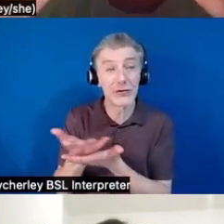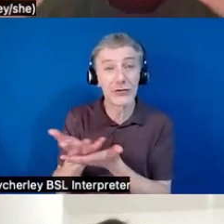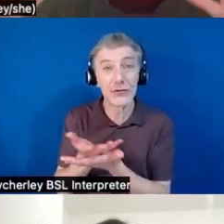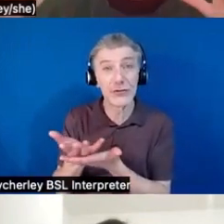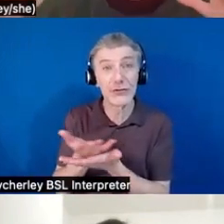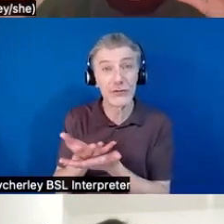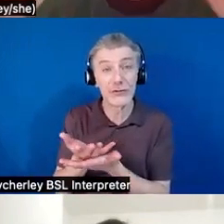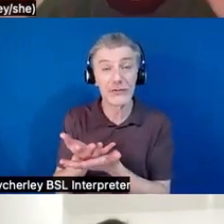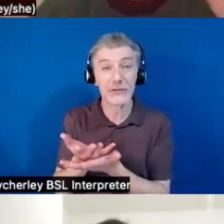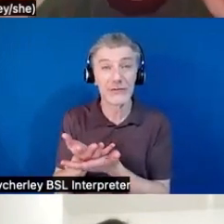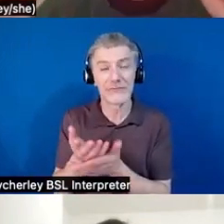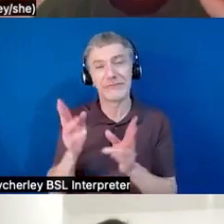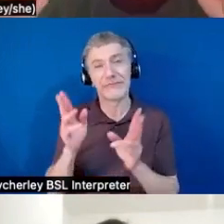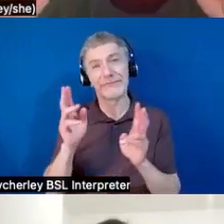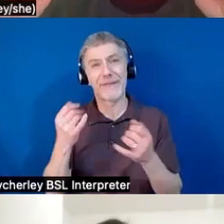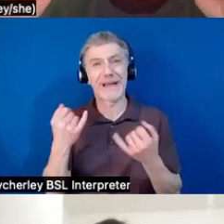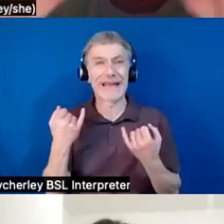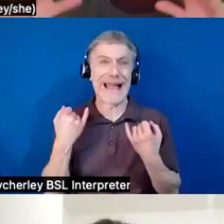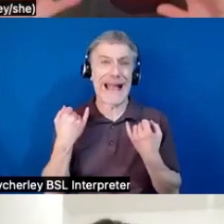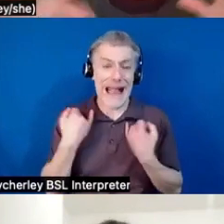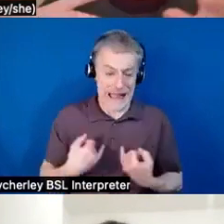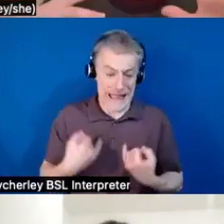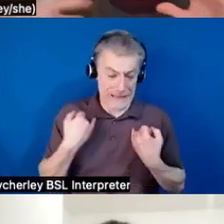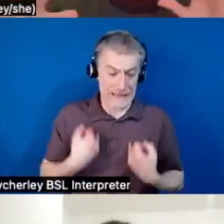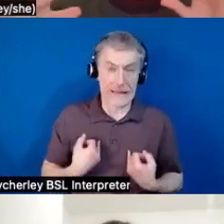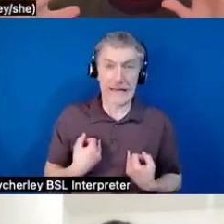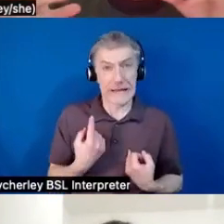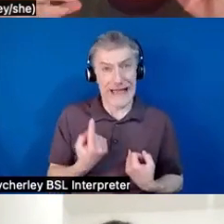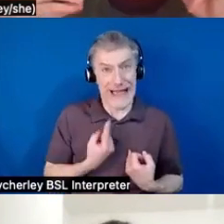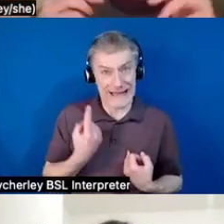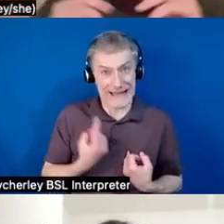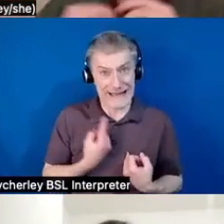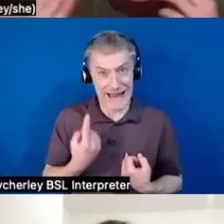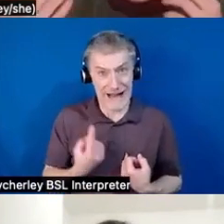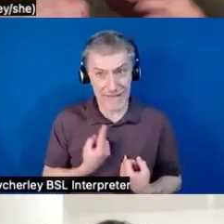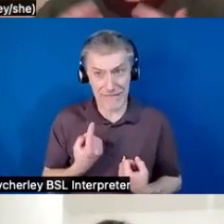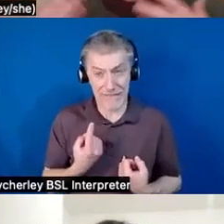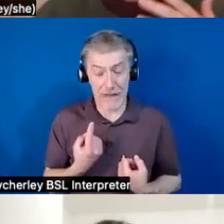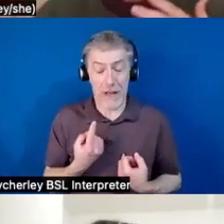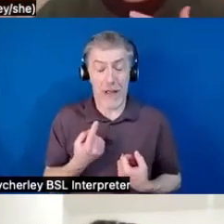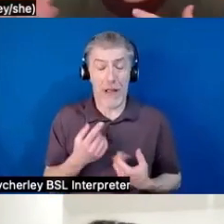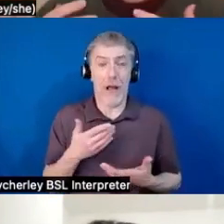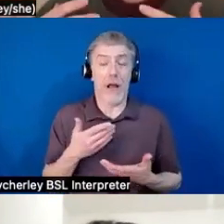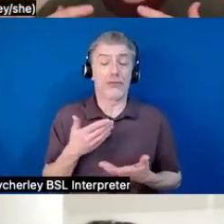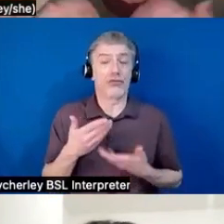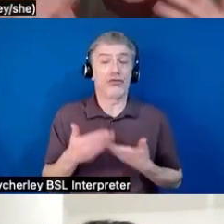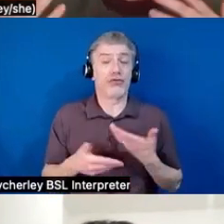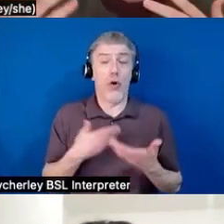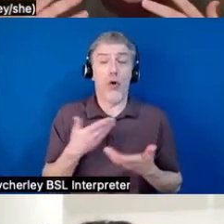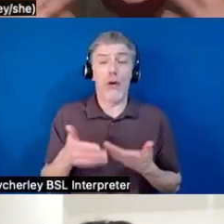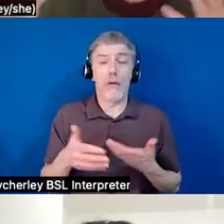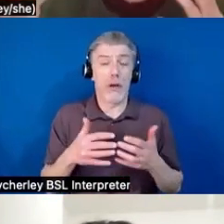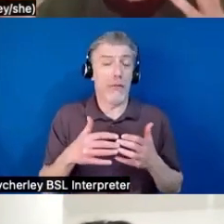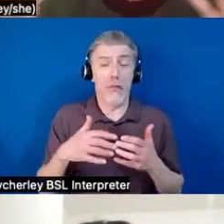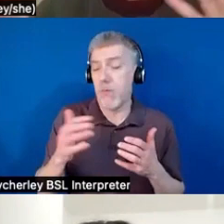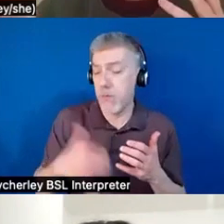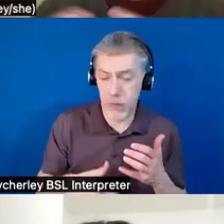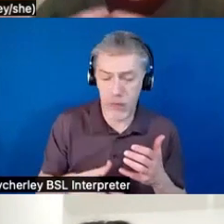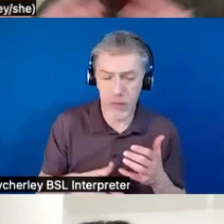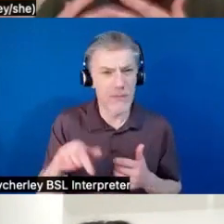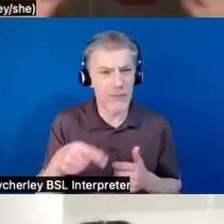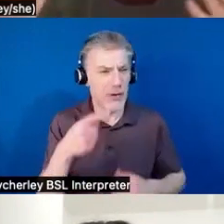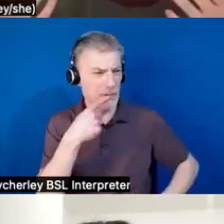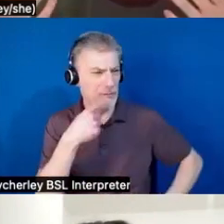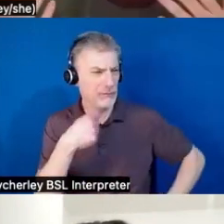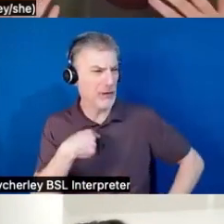illness is a narrative crisis and a moment where the self fractures. And the person I was talking to said, well, I don't feel like I'm a fractured